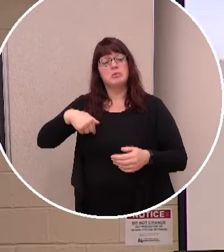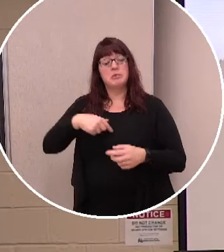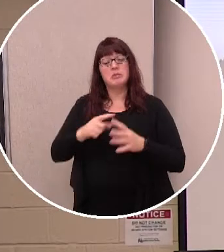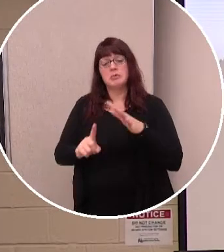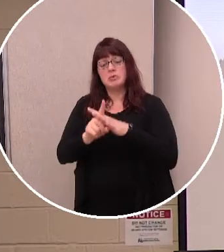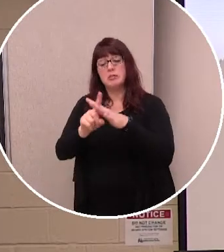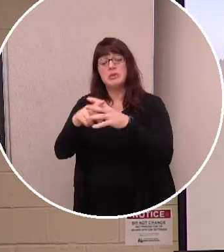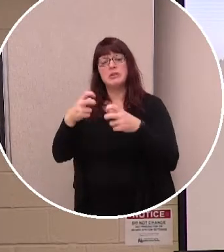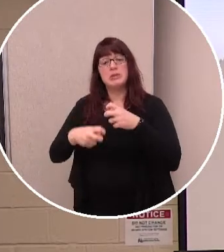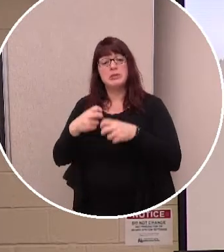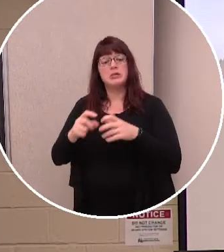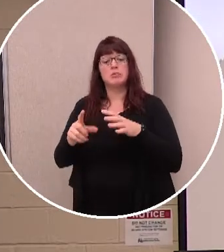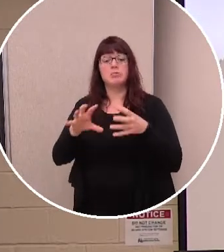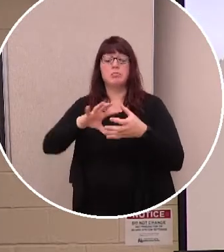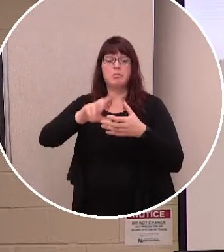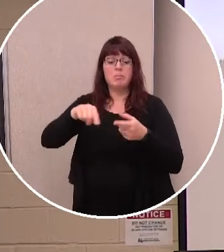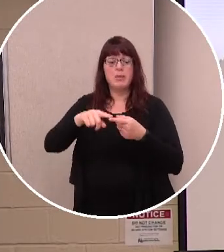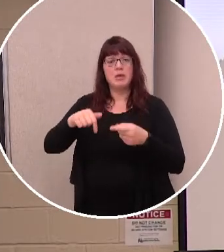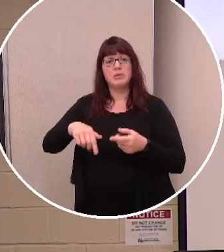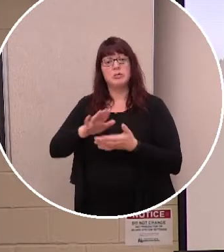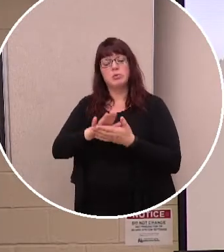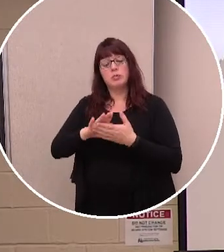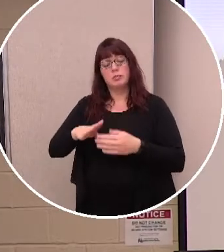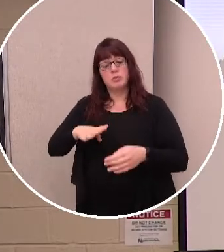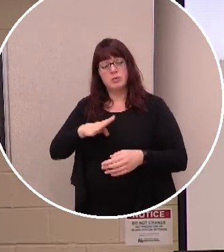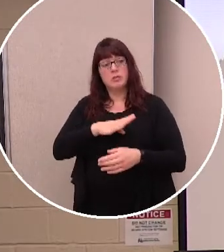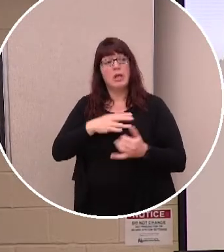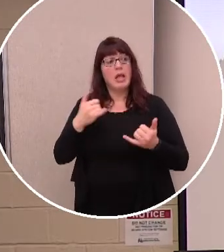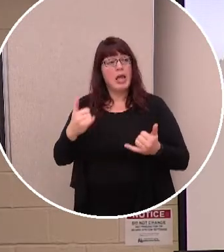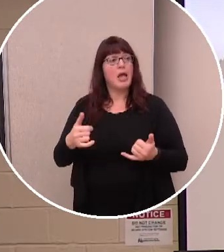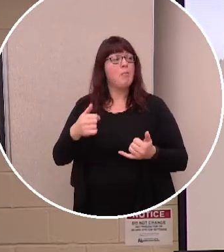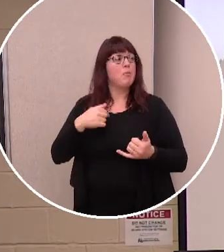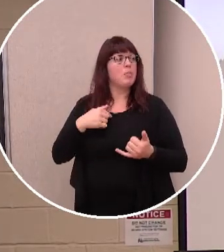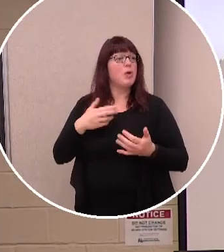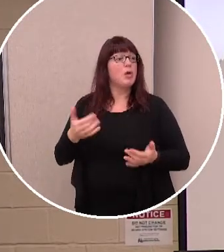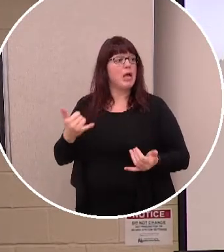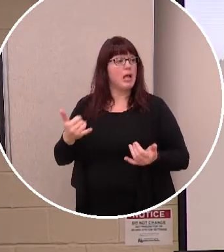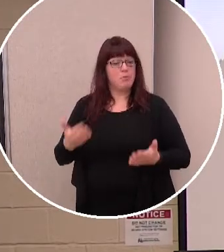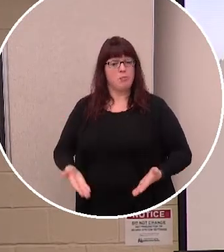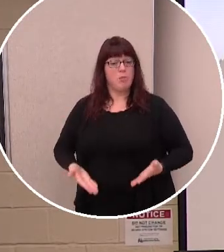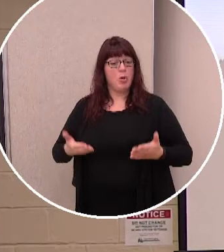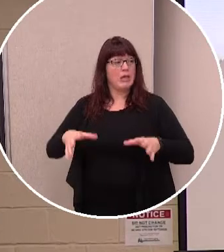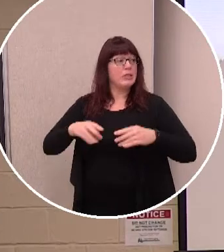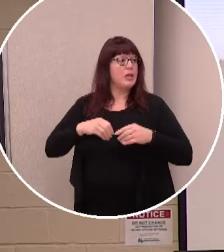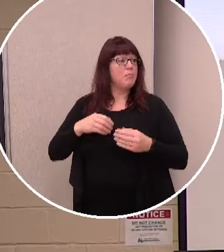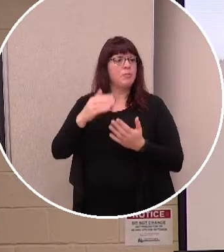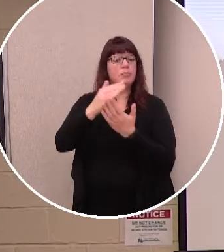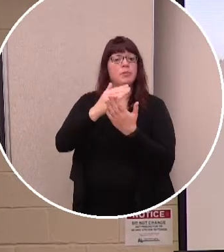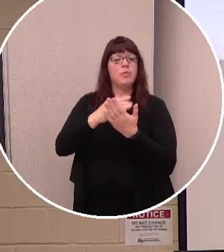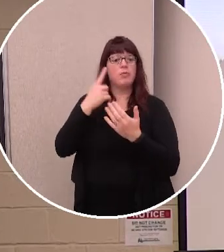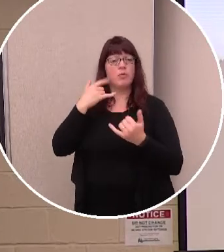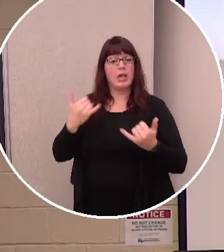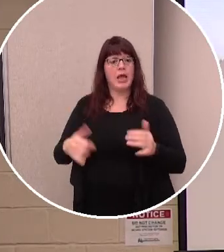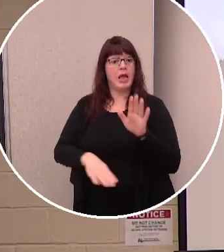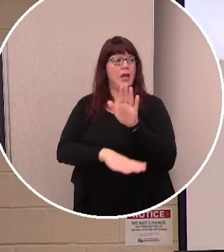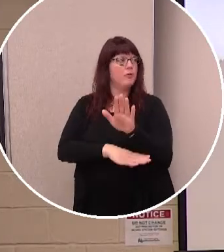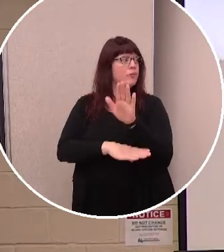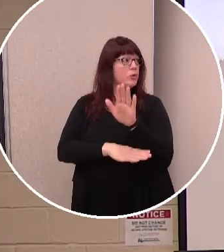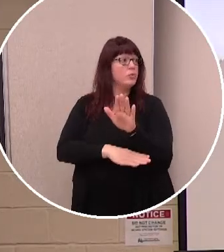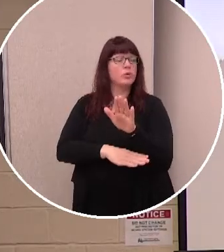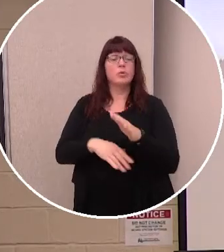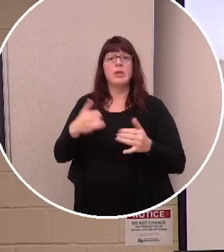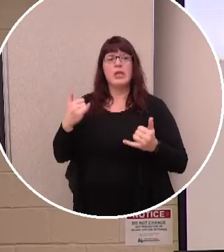are associated with our school district. Without further ado, can I get a motion to accept the agenda for our regular meeting? So moved